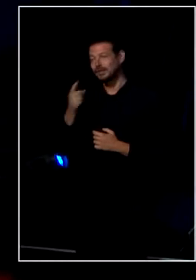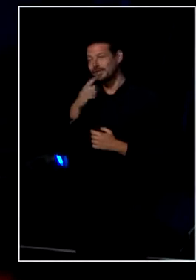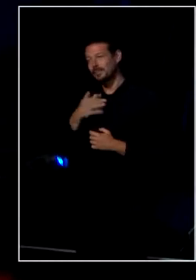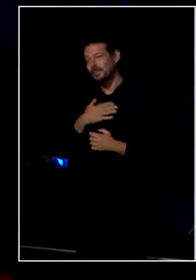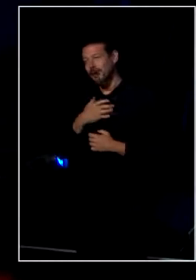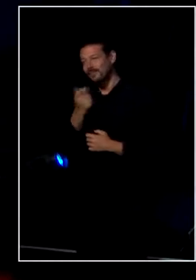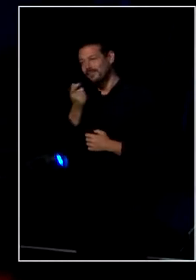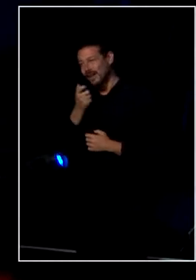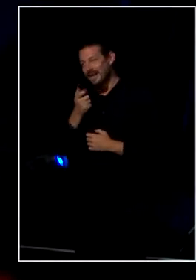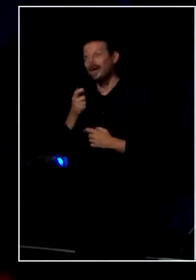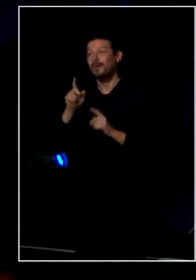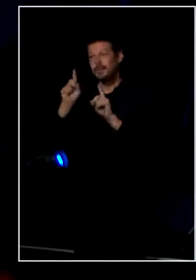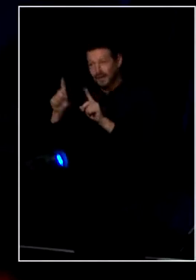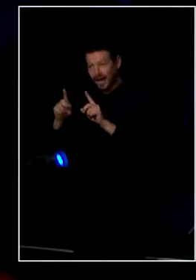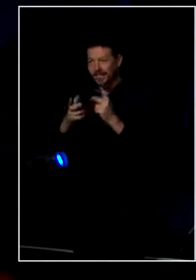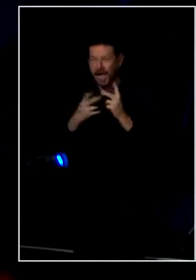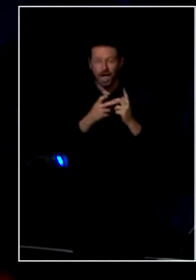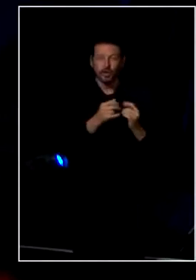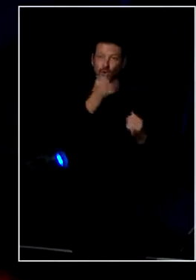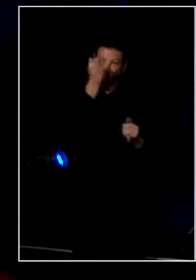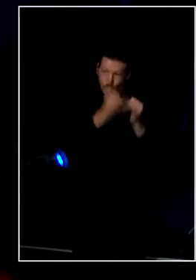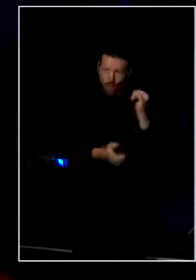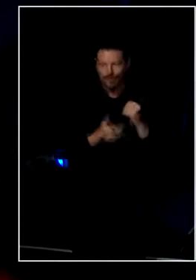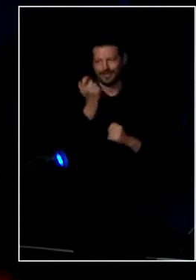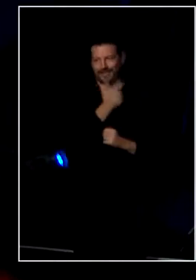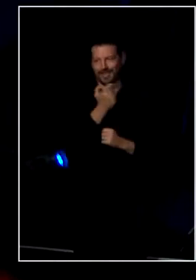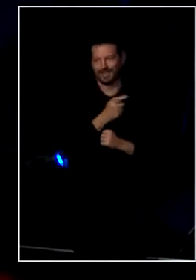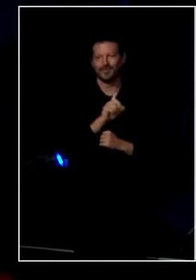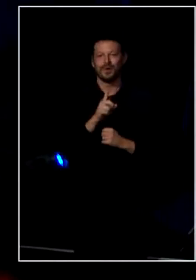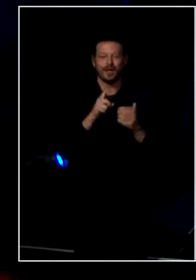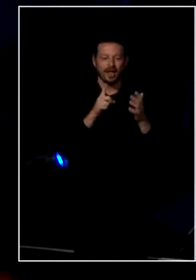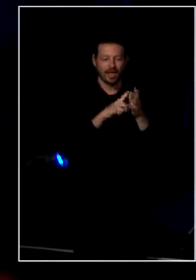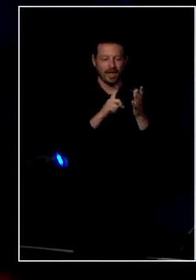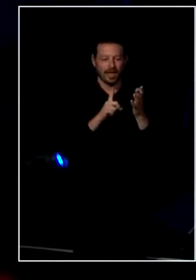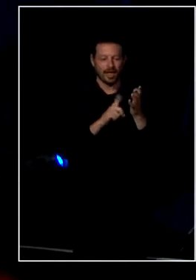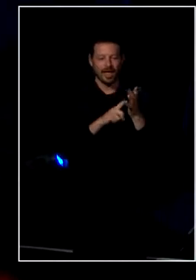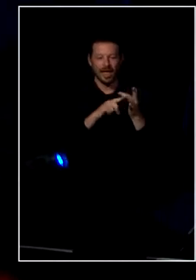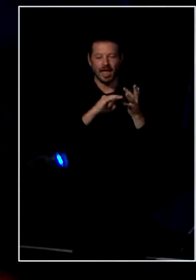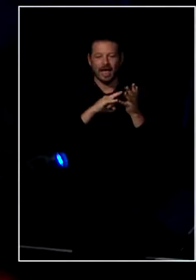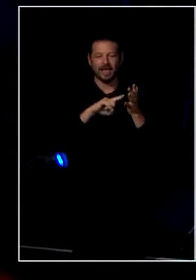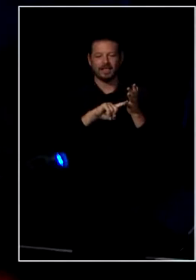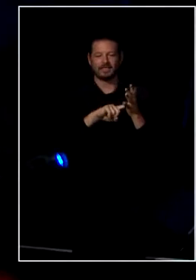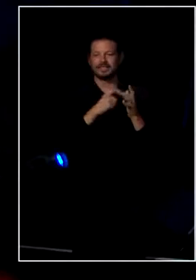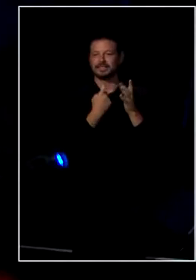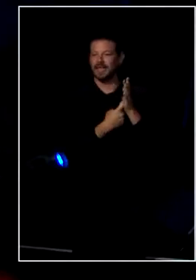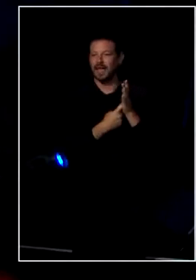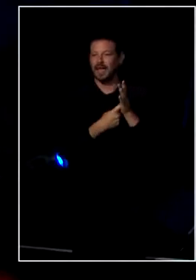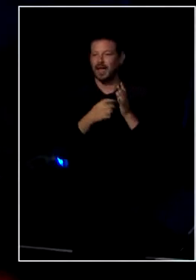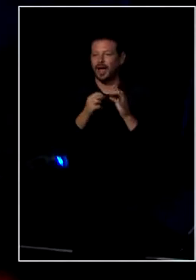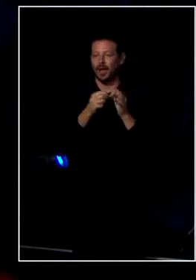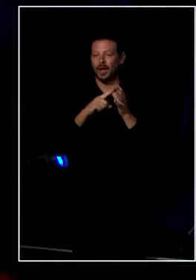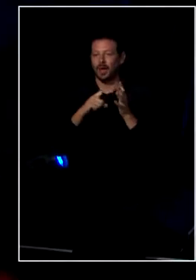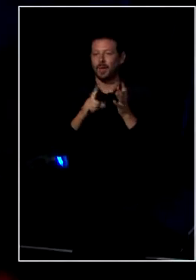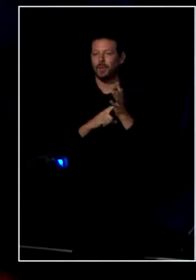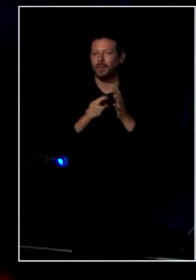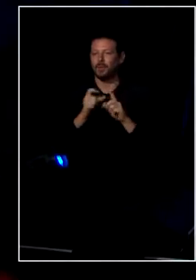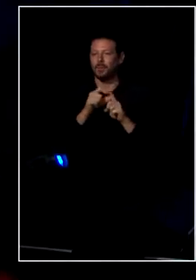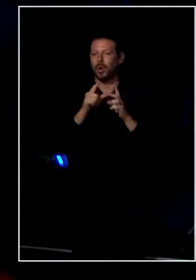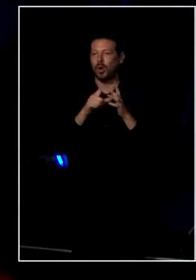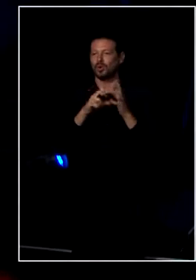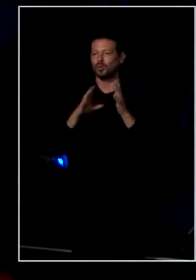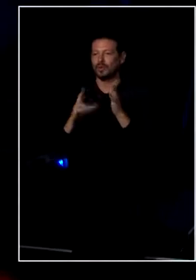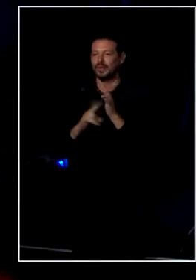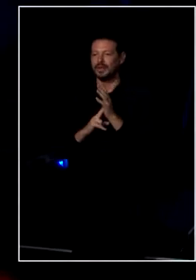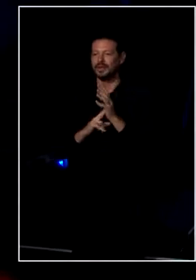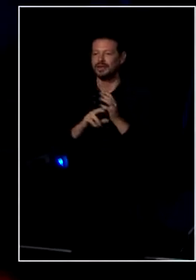the ones that I think are super funny is the Alistair Baldwin one, which is just so hilarious. I'm